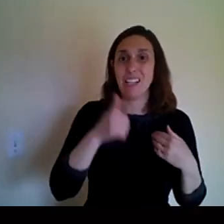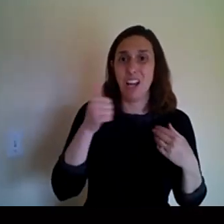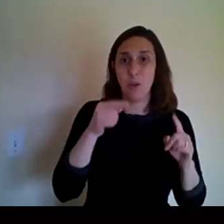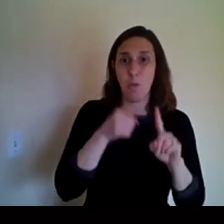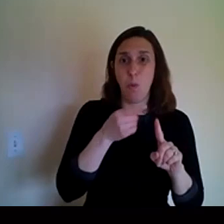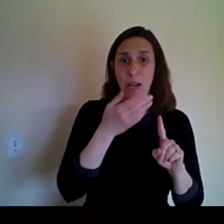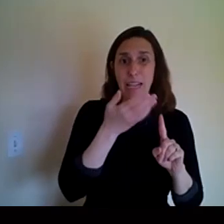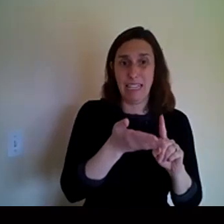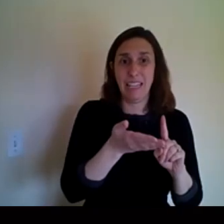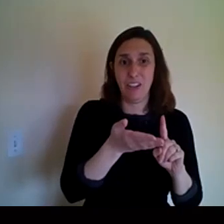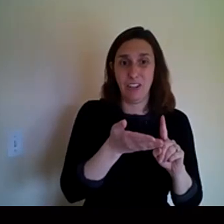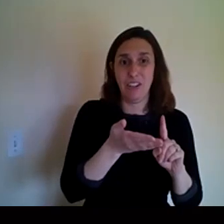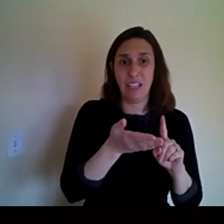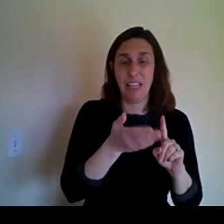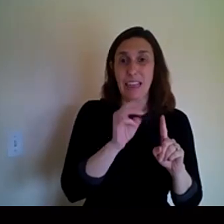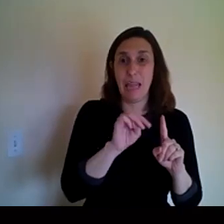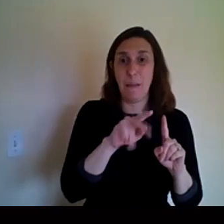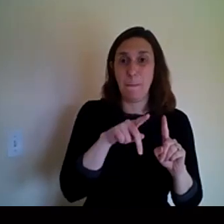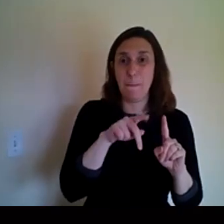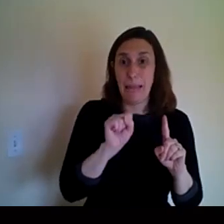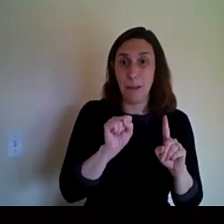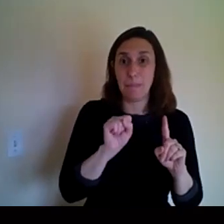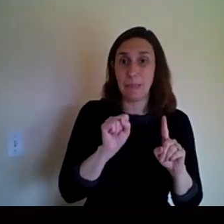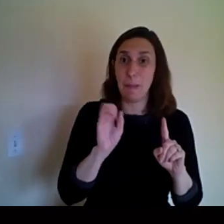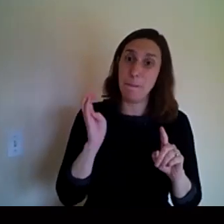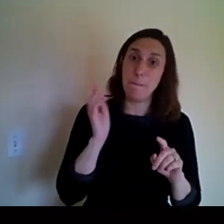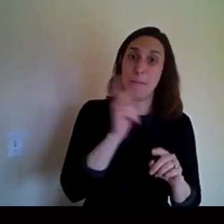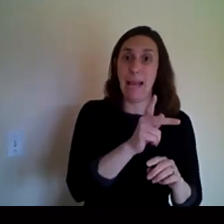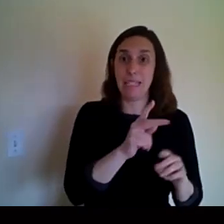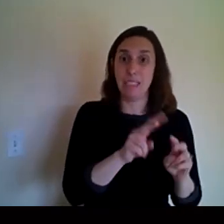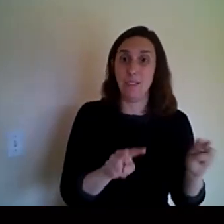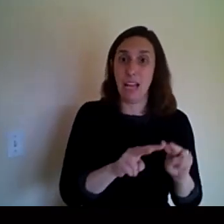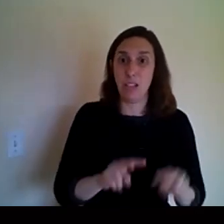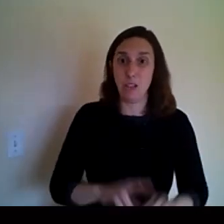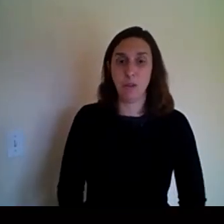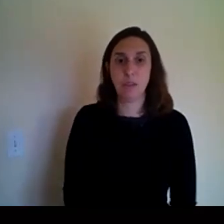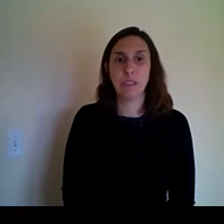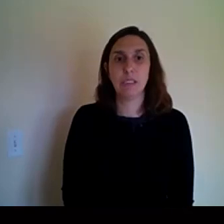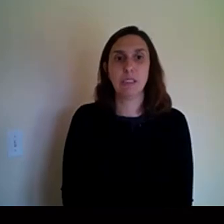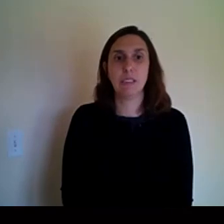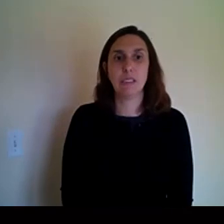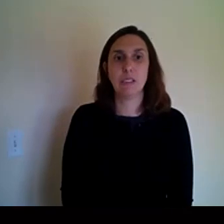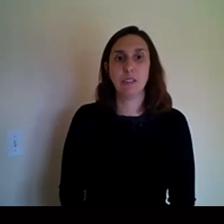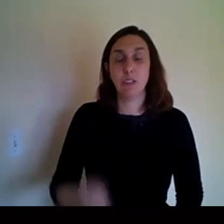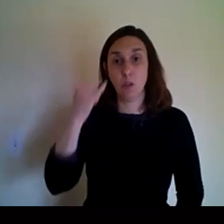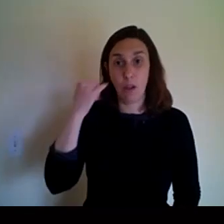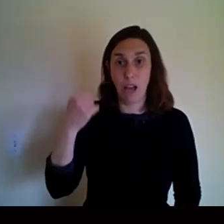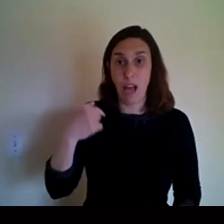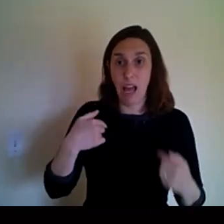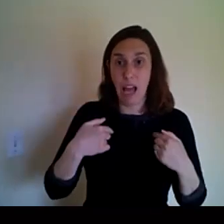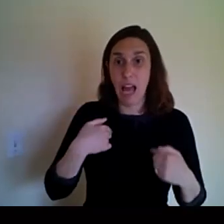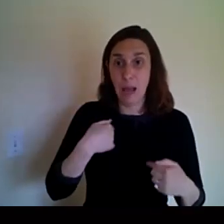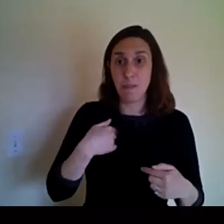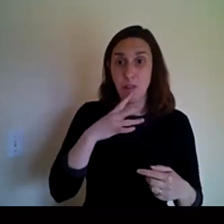that maps back to a value. So if I'm talking about this y value,